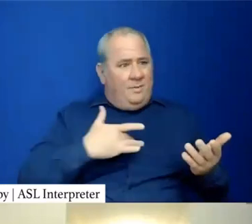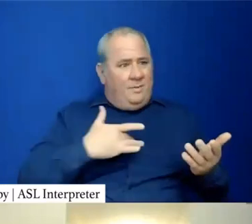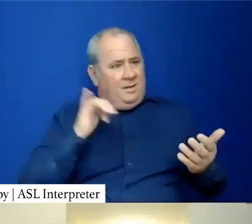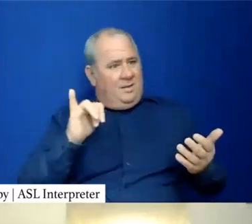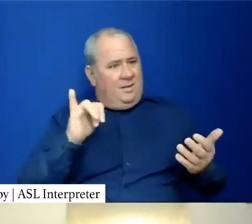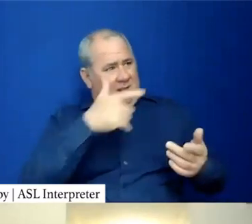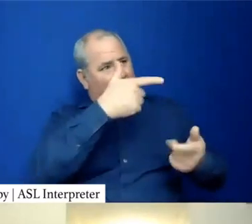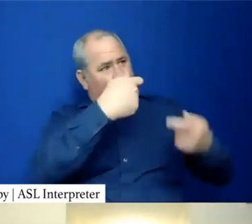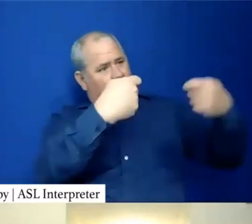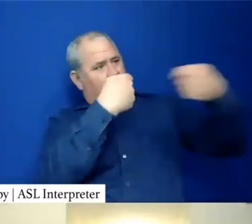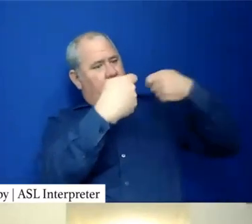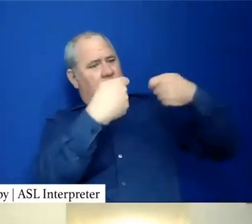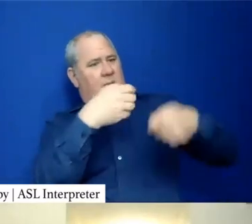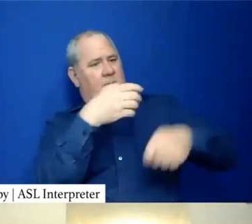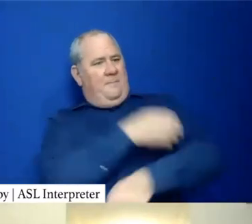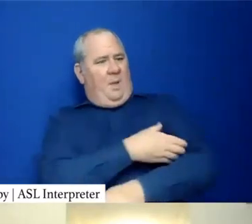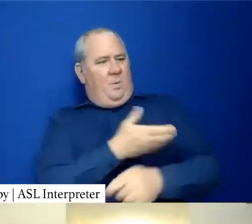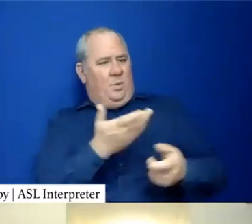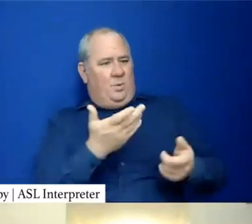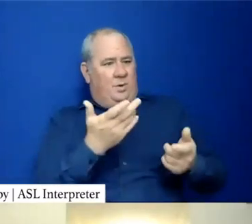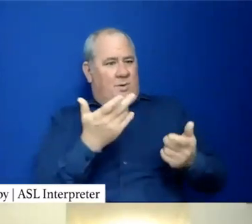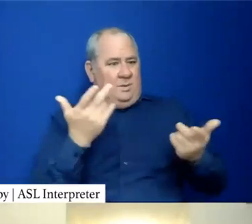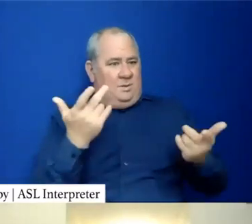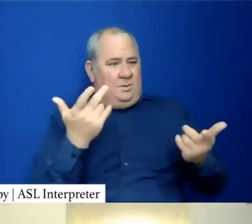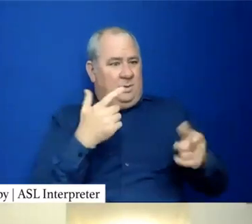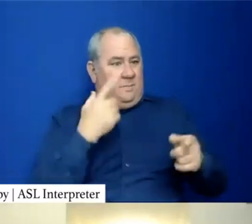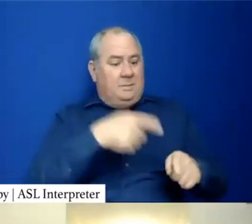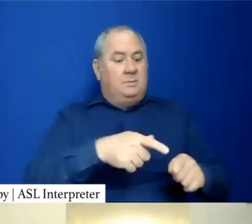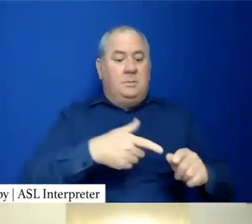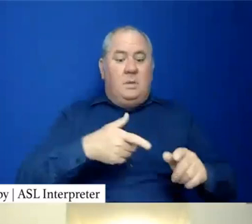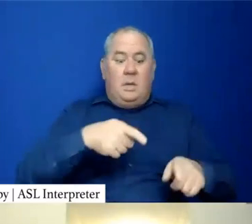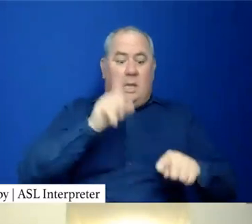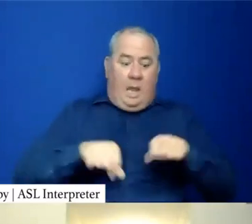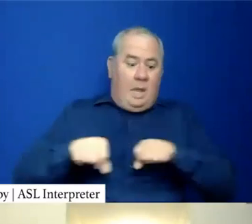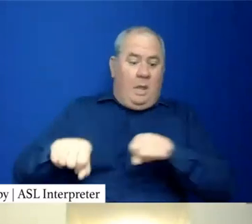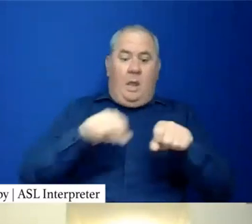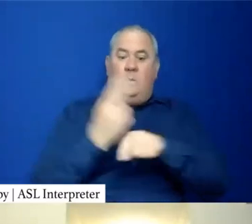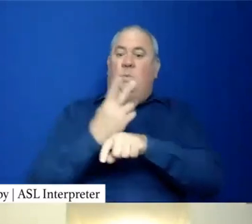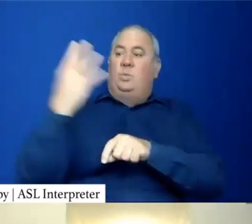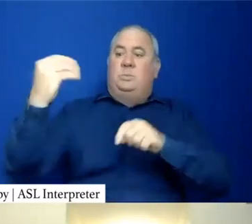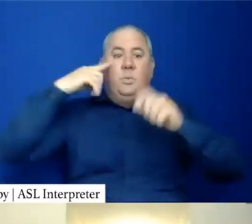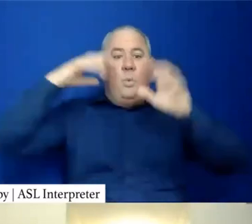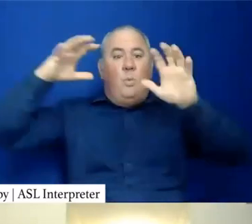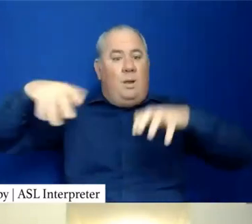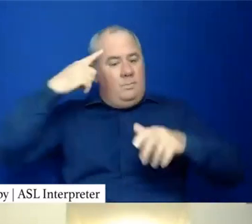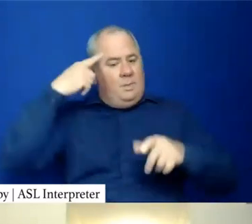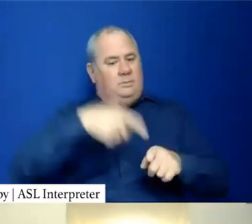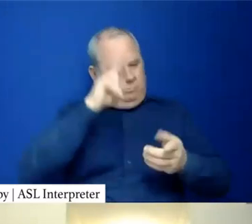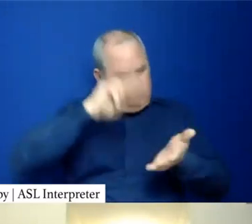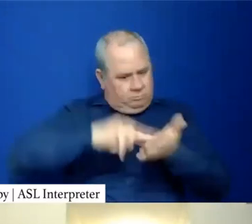rain, because they're not meant to be used outside. And if they are used outside, it's, like, sneaky off-label